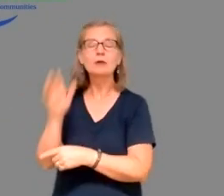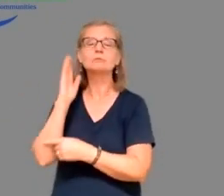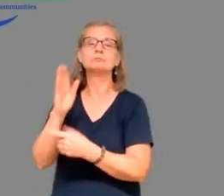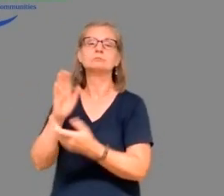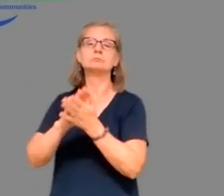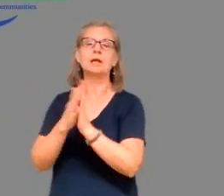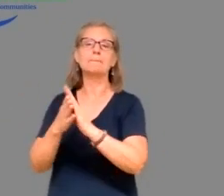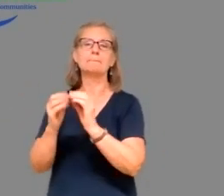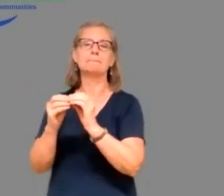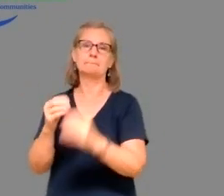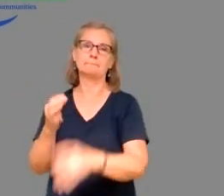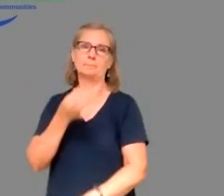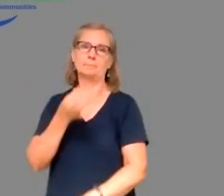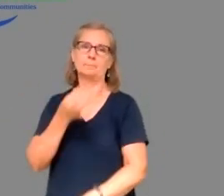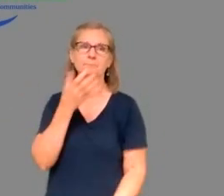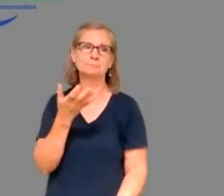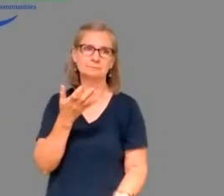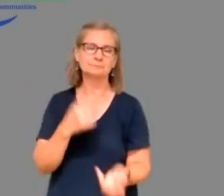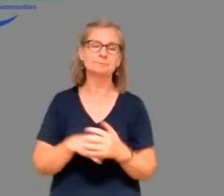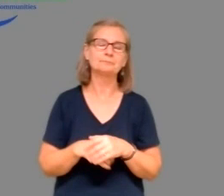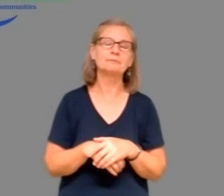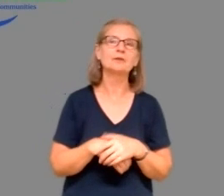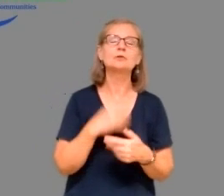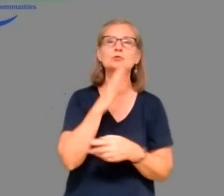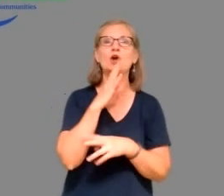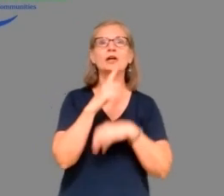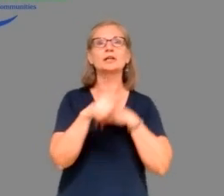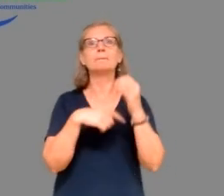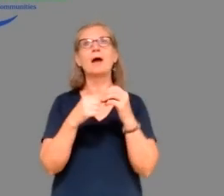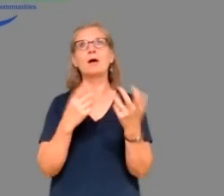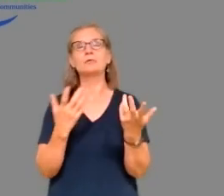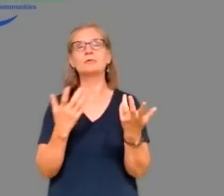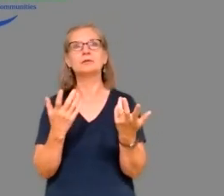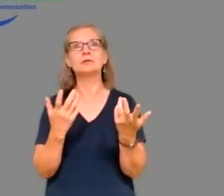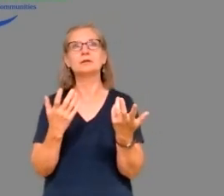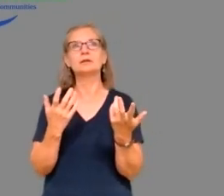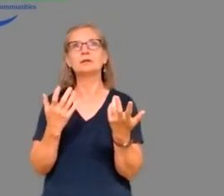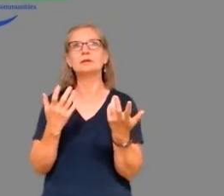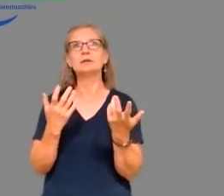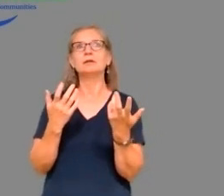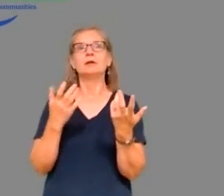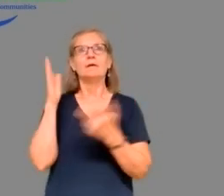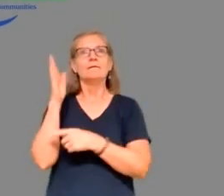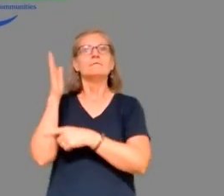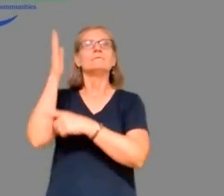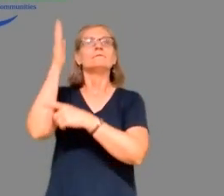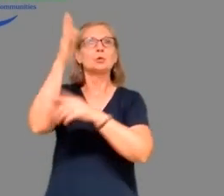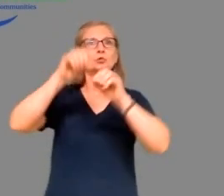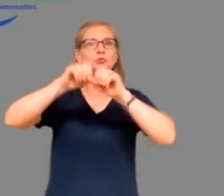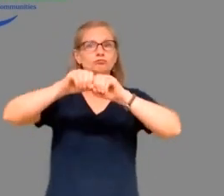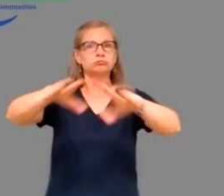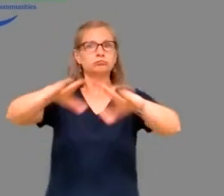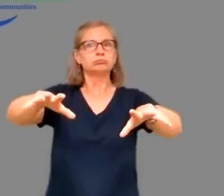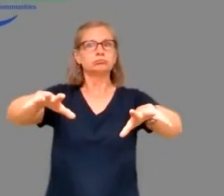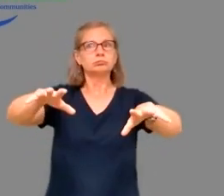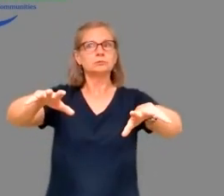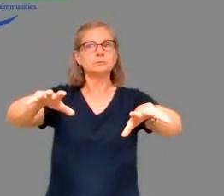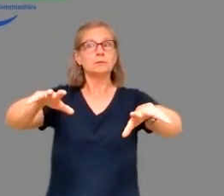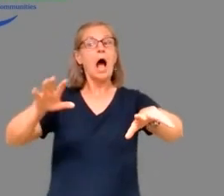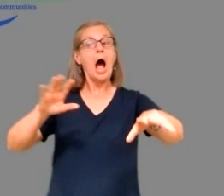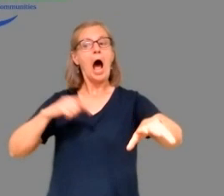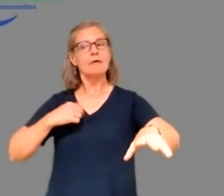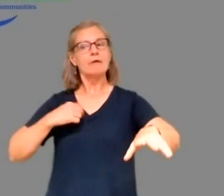know, potential for future transmission and getting on that, I feel really, really good about the team that we